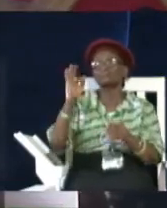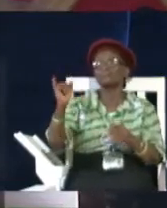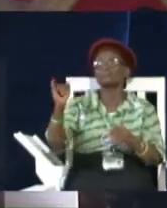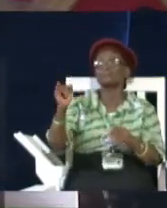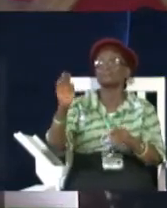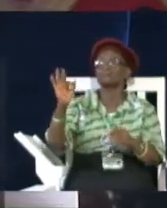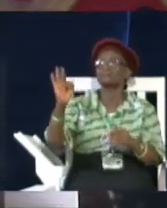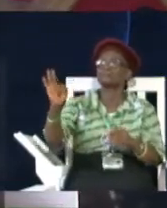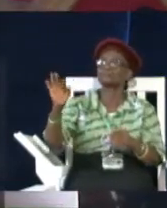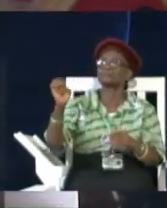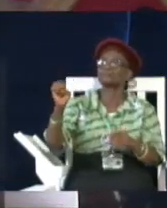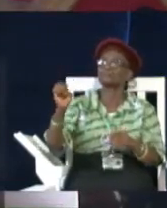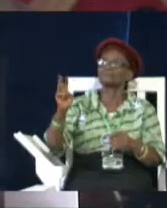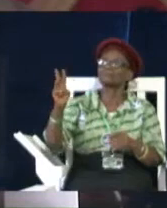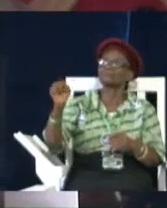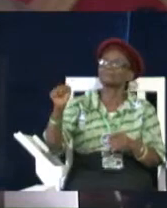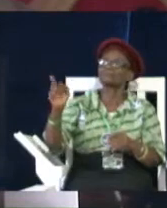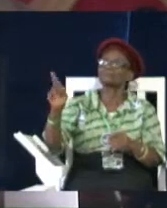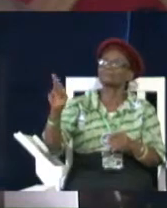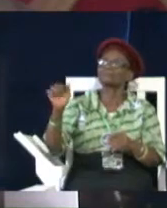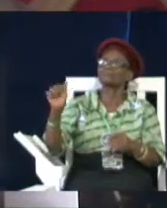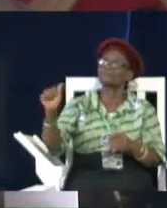And we were asked to go and pray.